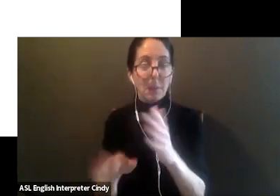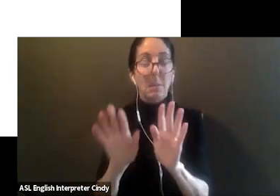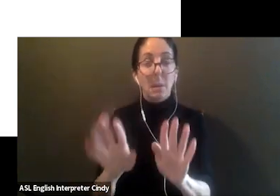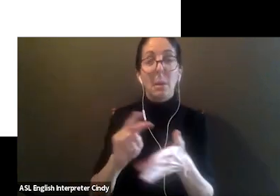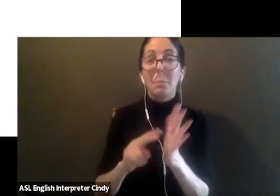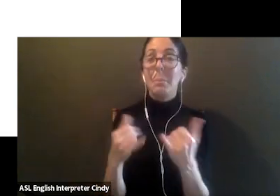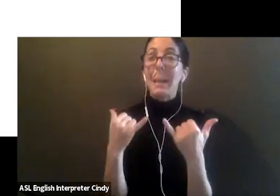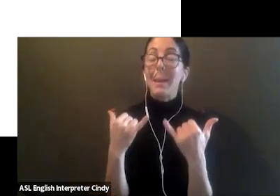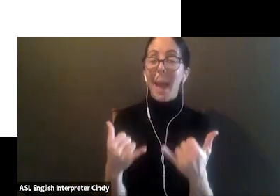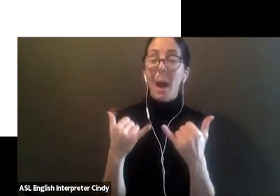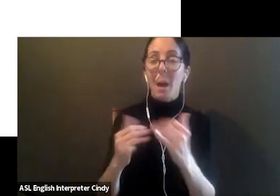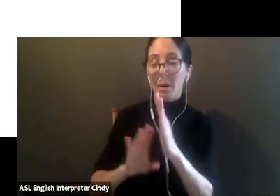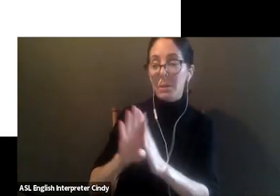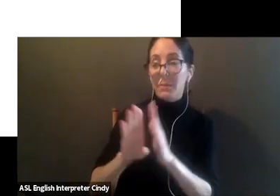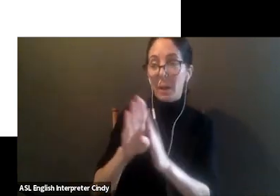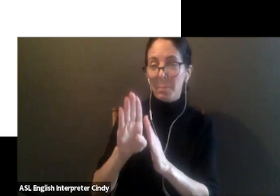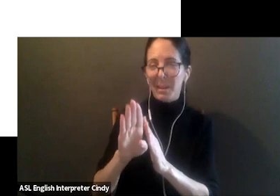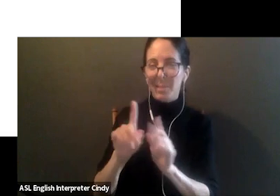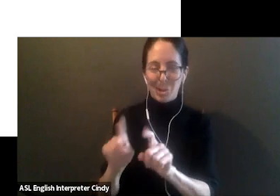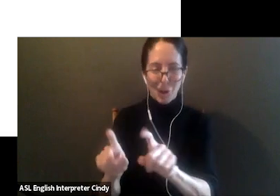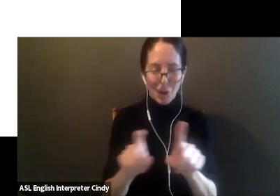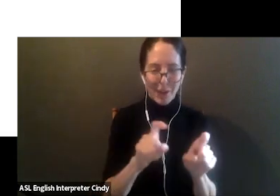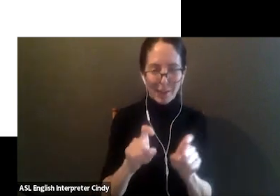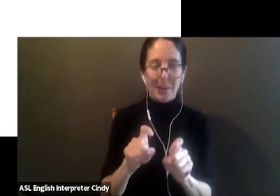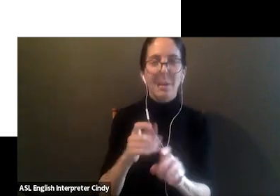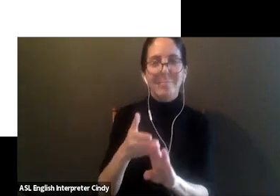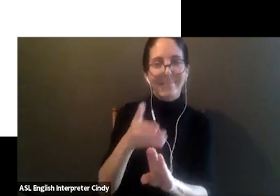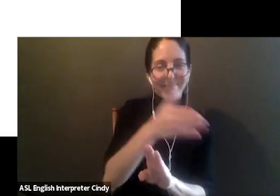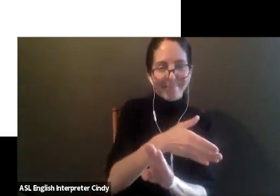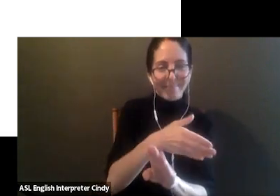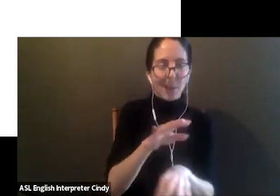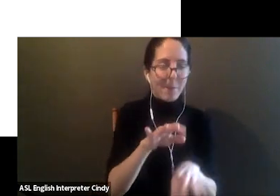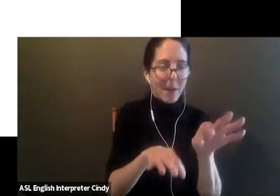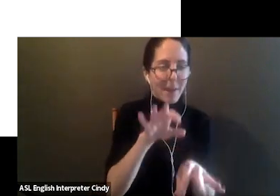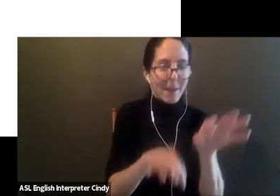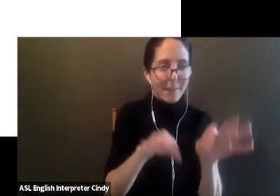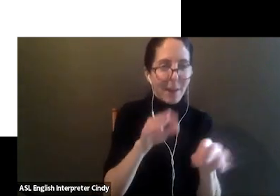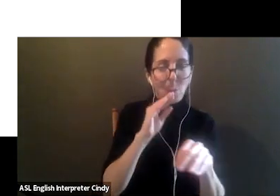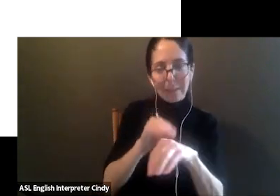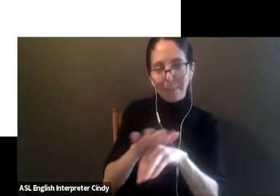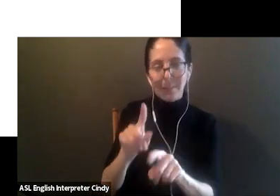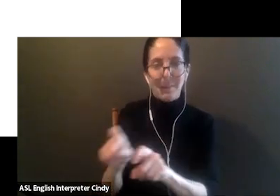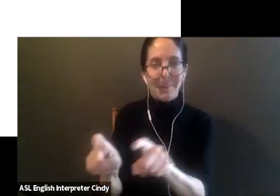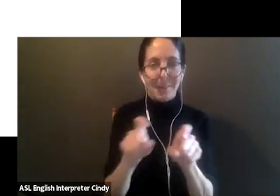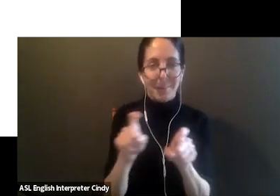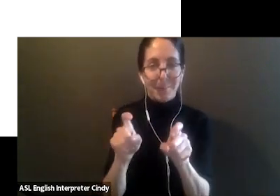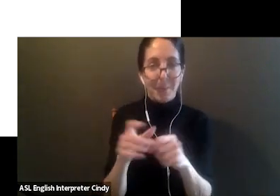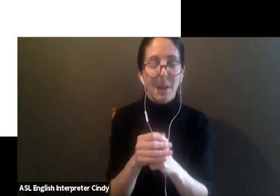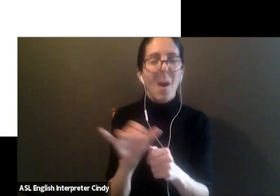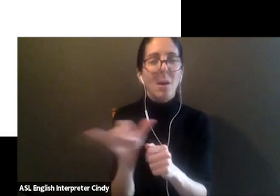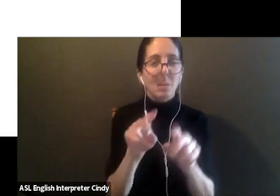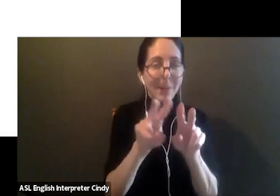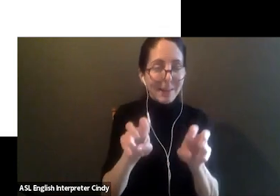where we're currently developing the survey based on some of the preliminary findings that we find from the literature, and also